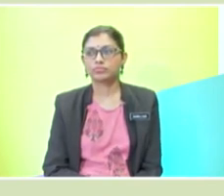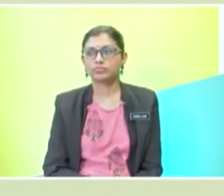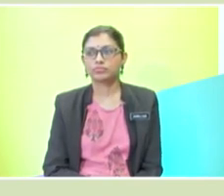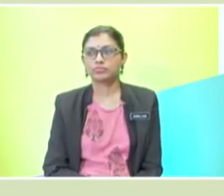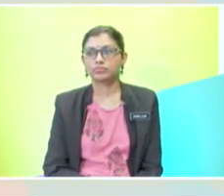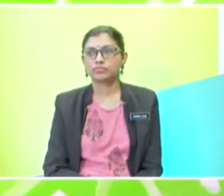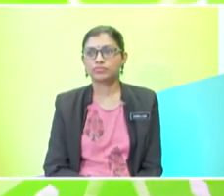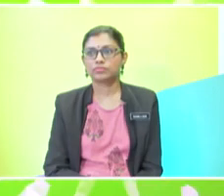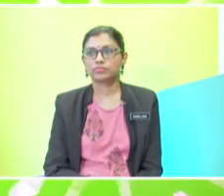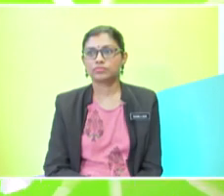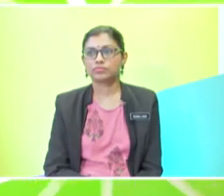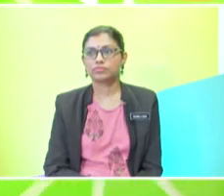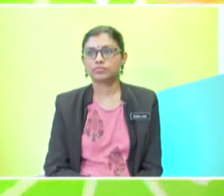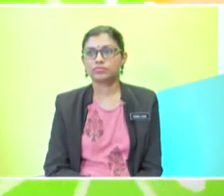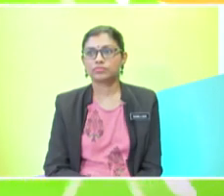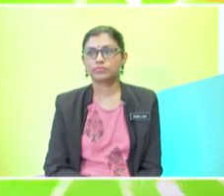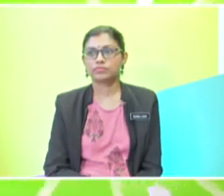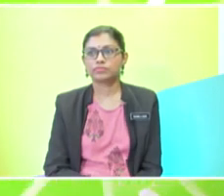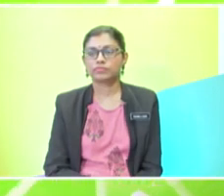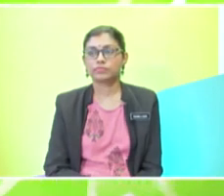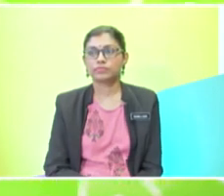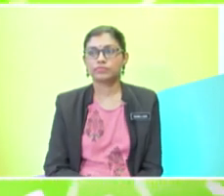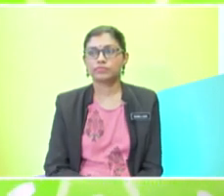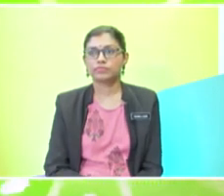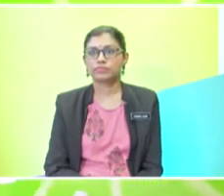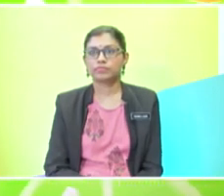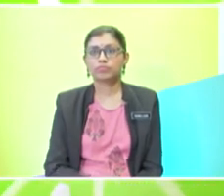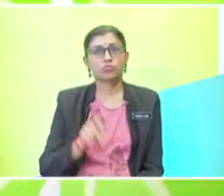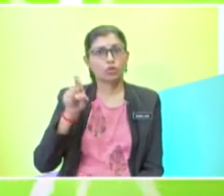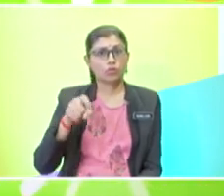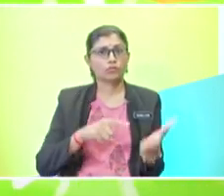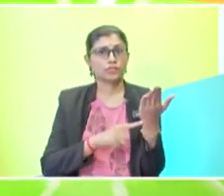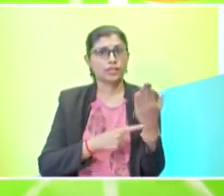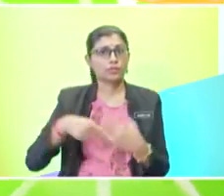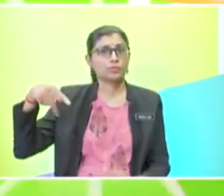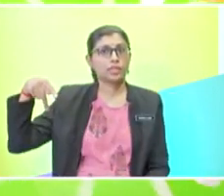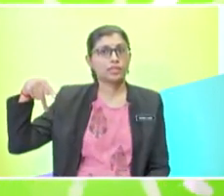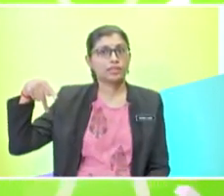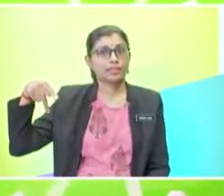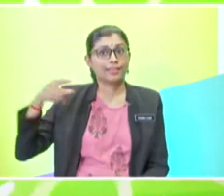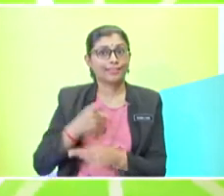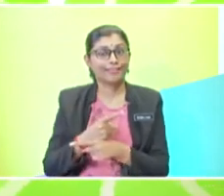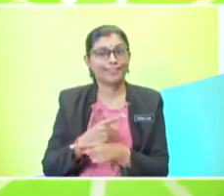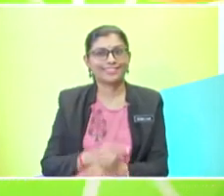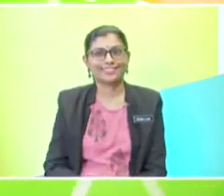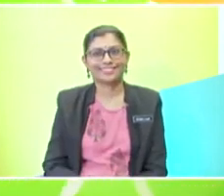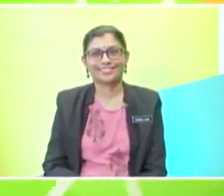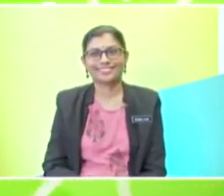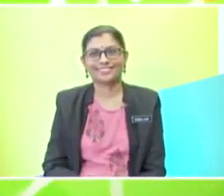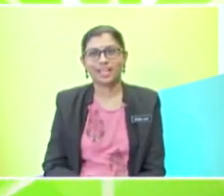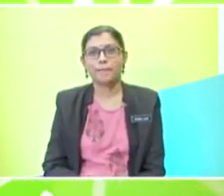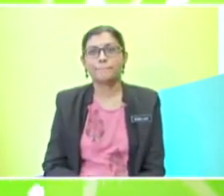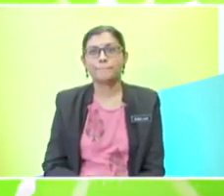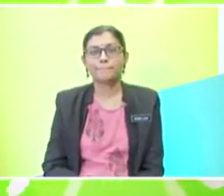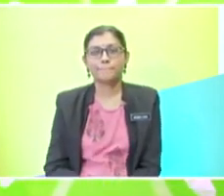Pepperoni. Ooh, definitely starts with a P. Yes, definitely. Because of the explosive sounds